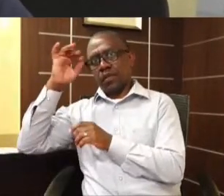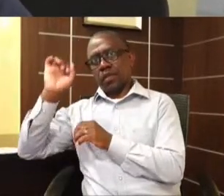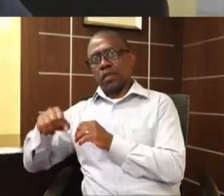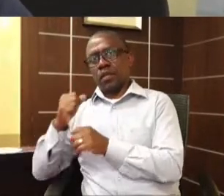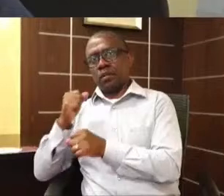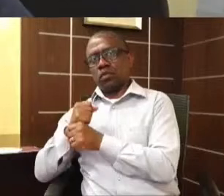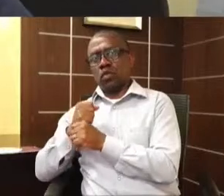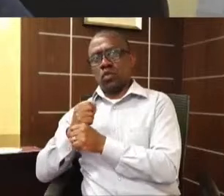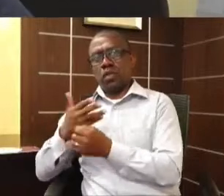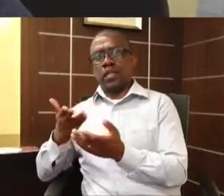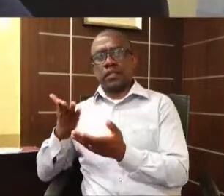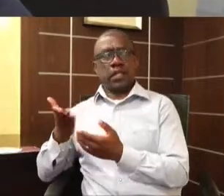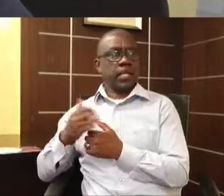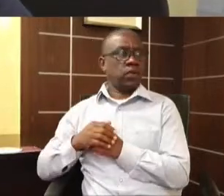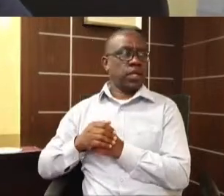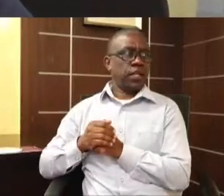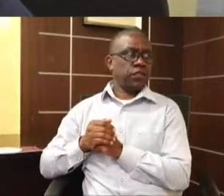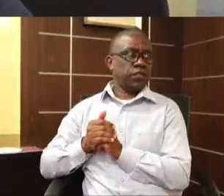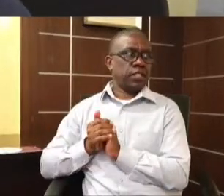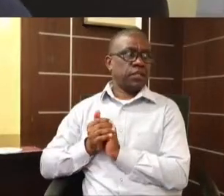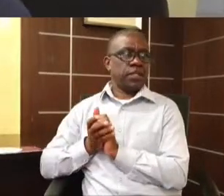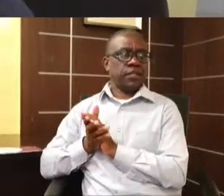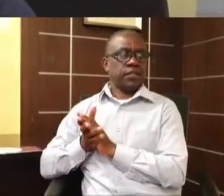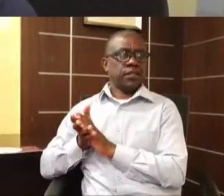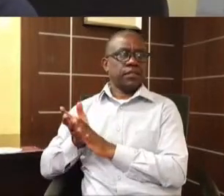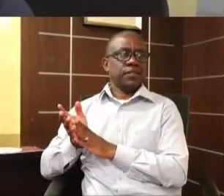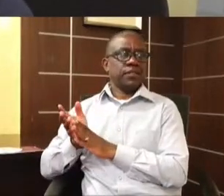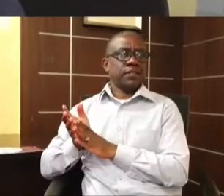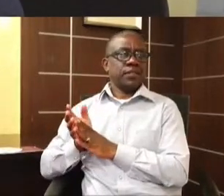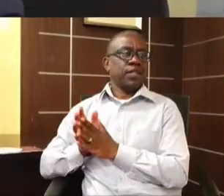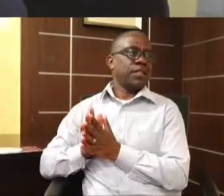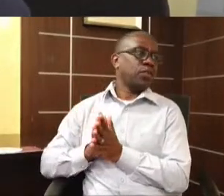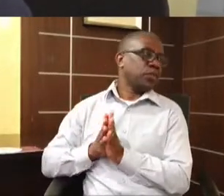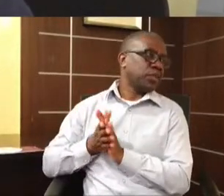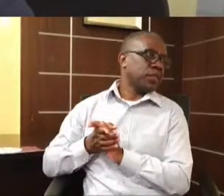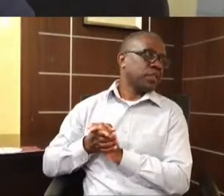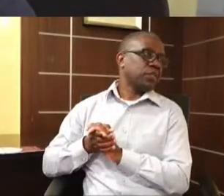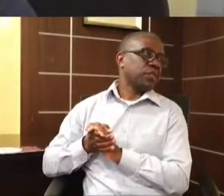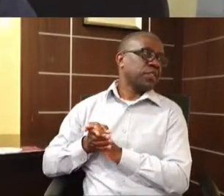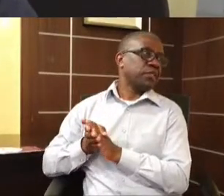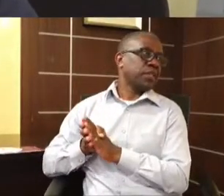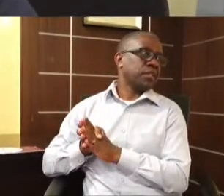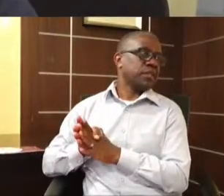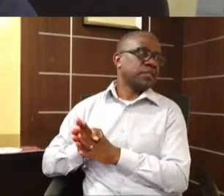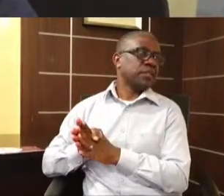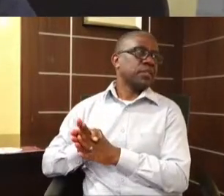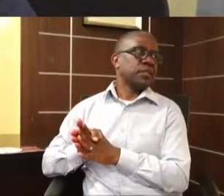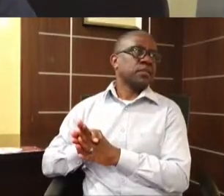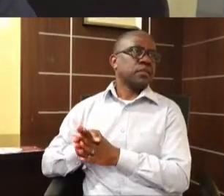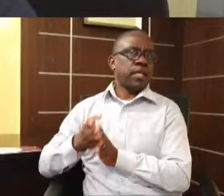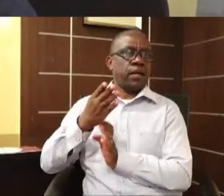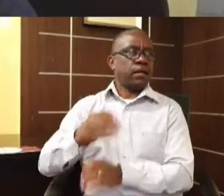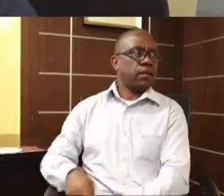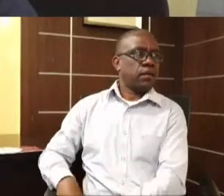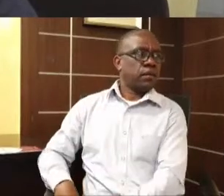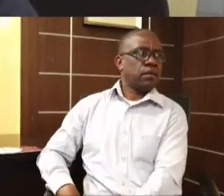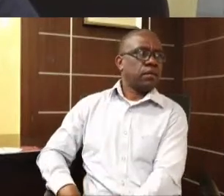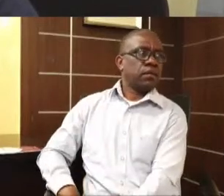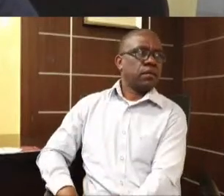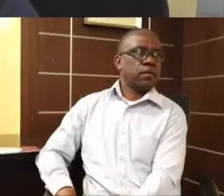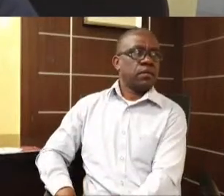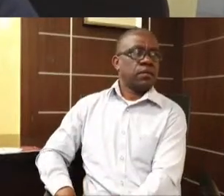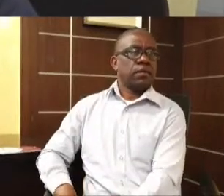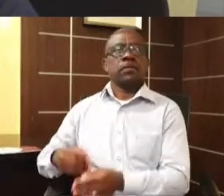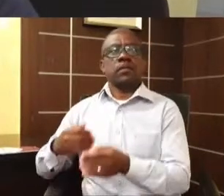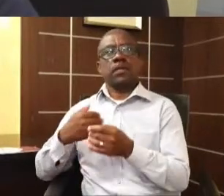there. And the good thing with ICTA is you get to be exposed